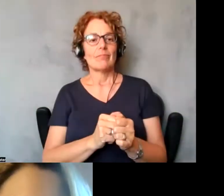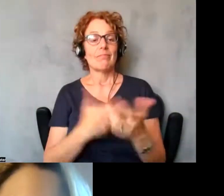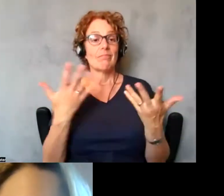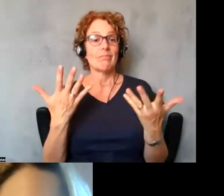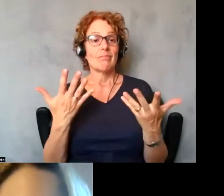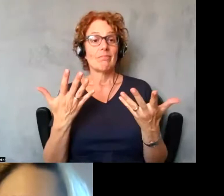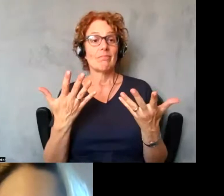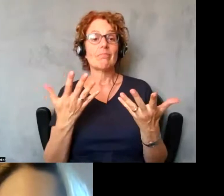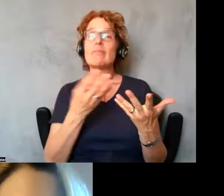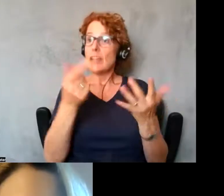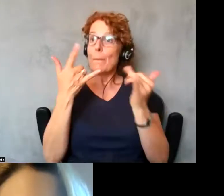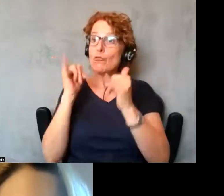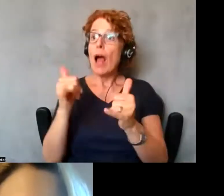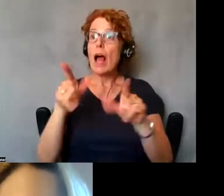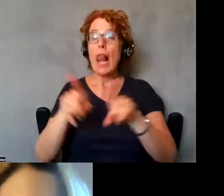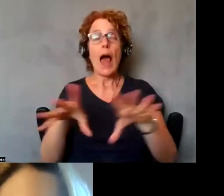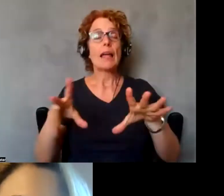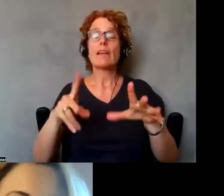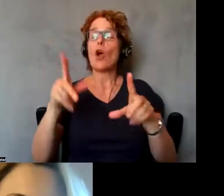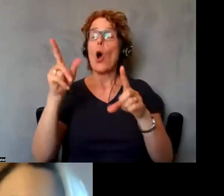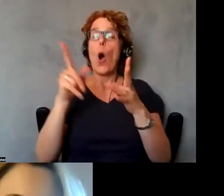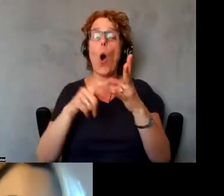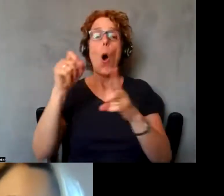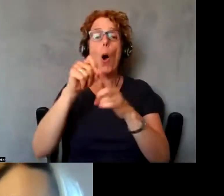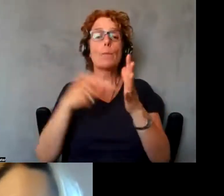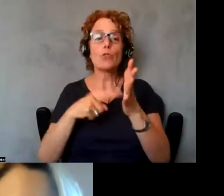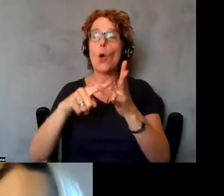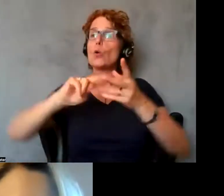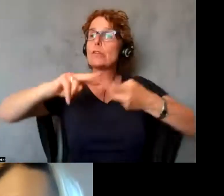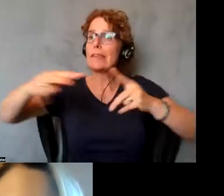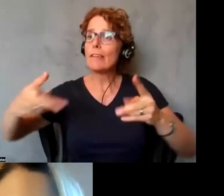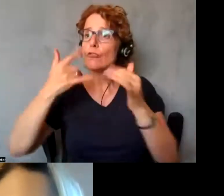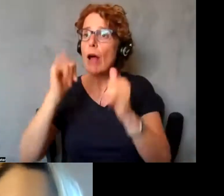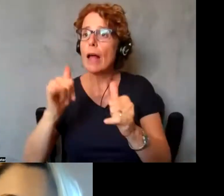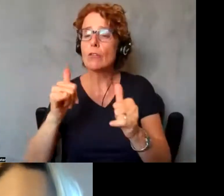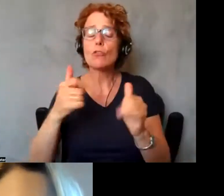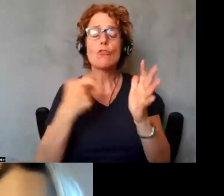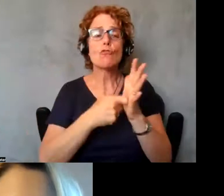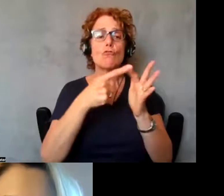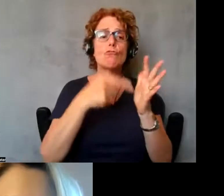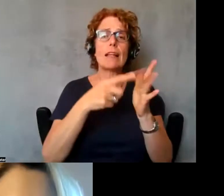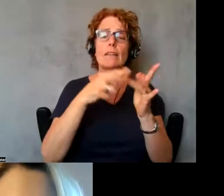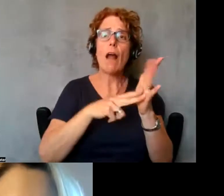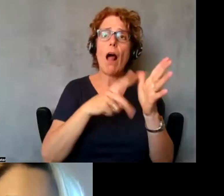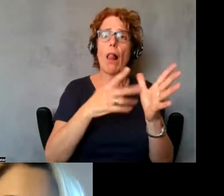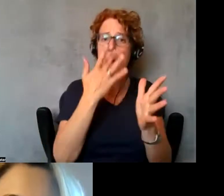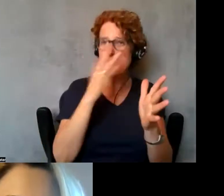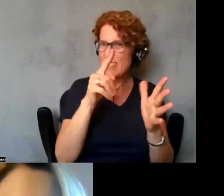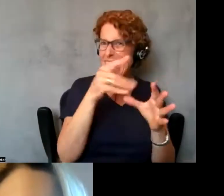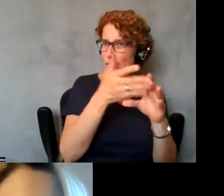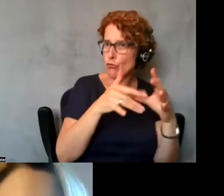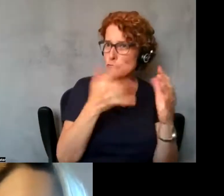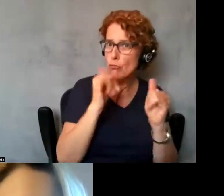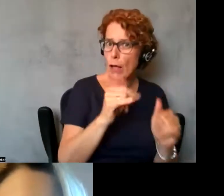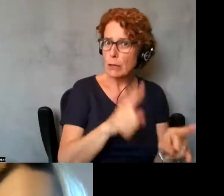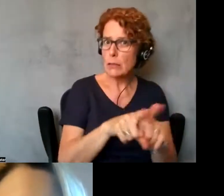there are trials like the optogenetic trials, the retinal prosthetic trials. They were all looking